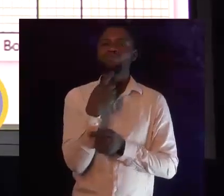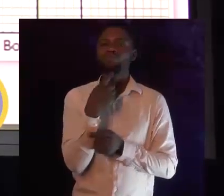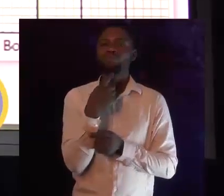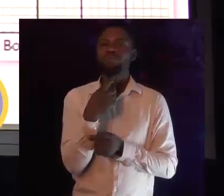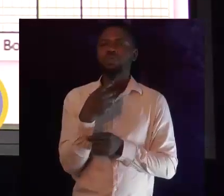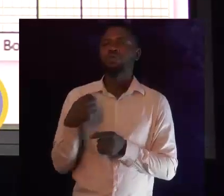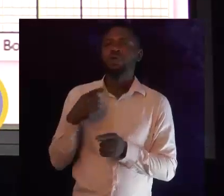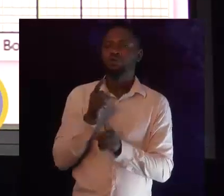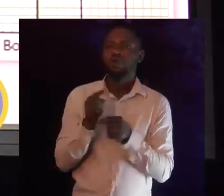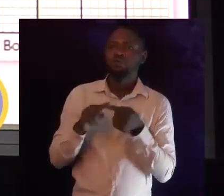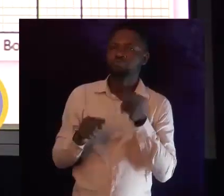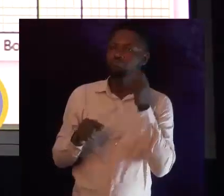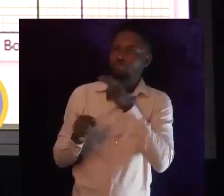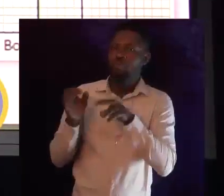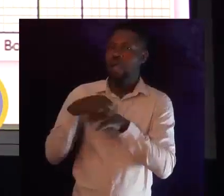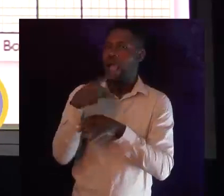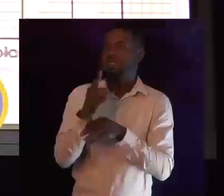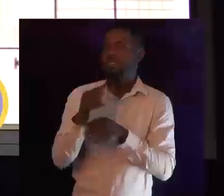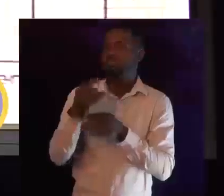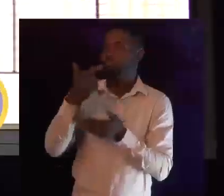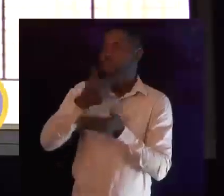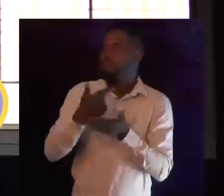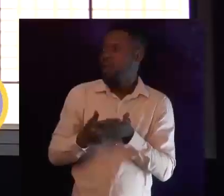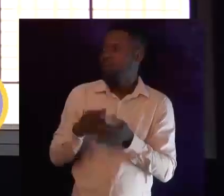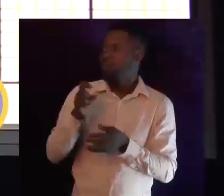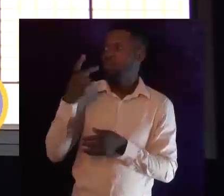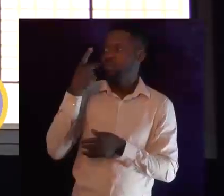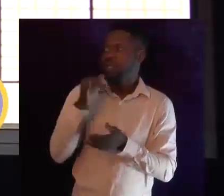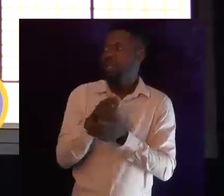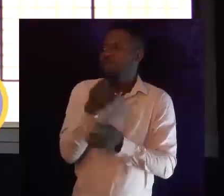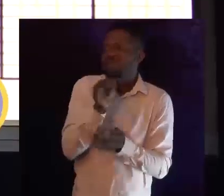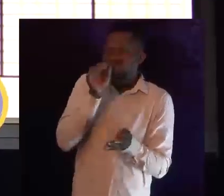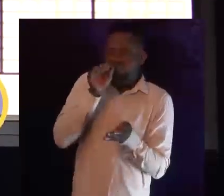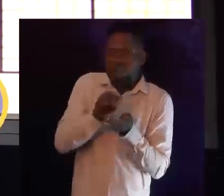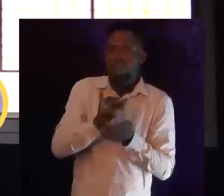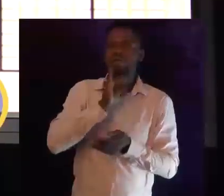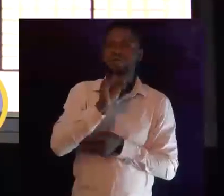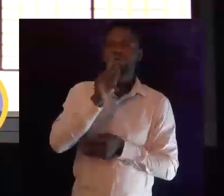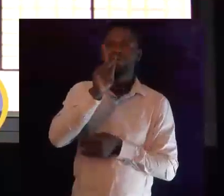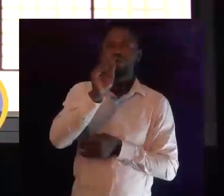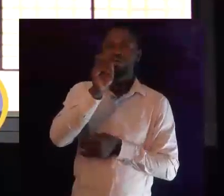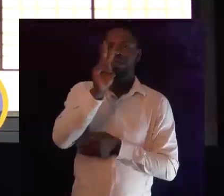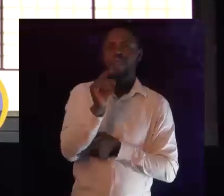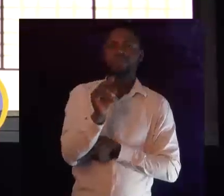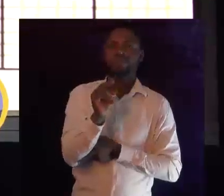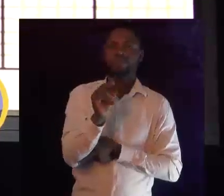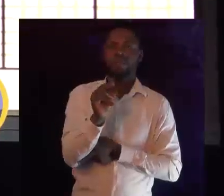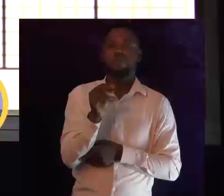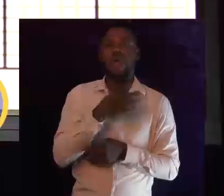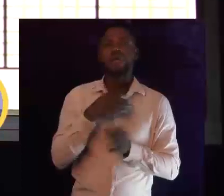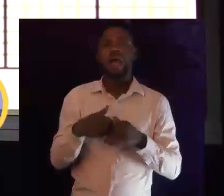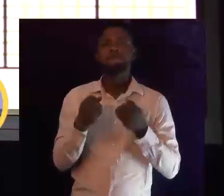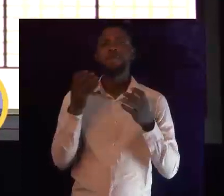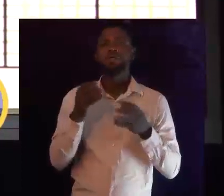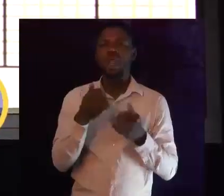amount on lunch? Now all you have to do is just check out the bars, and you see that the smallest bar is on top of